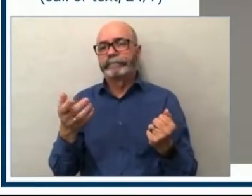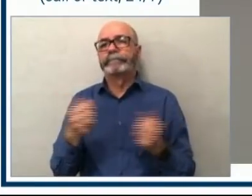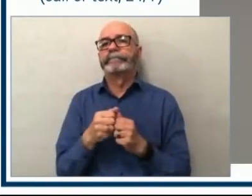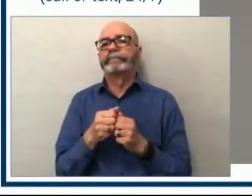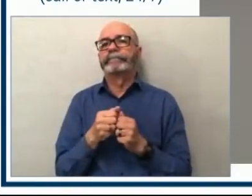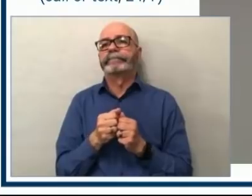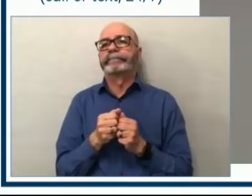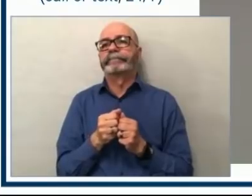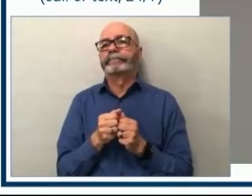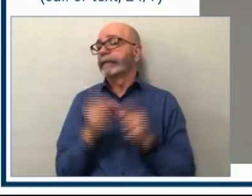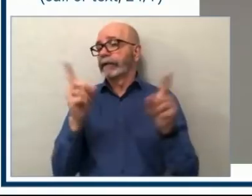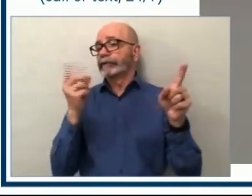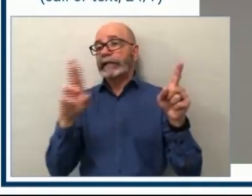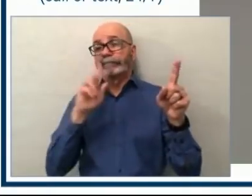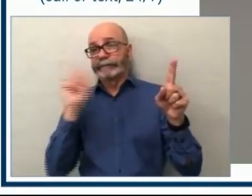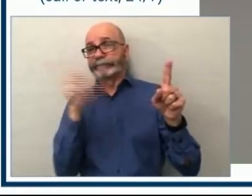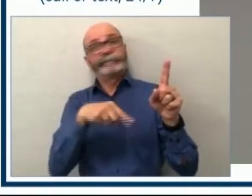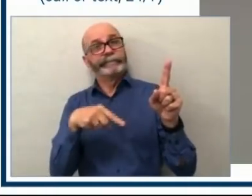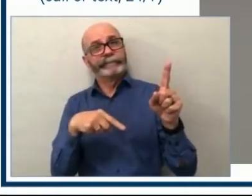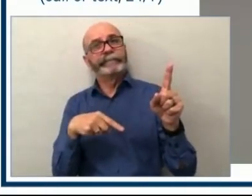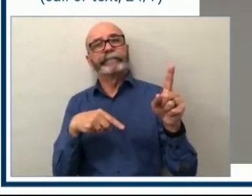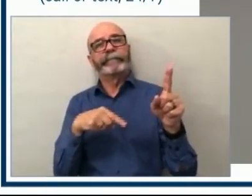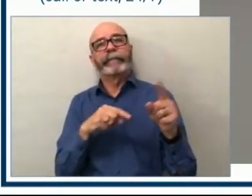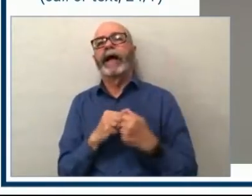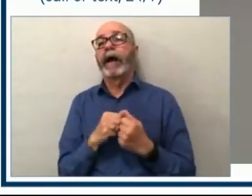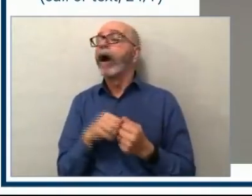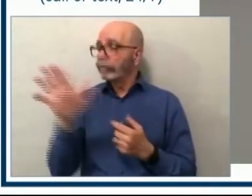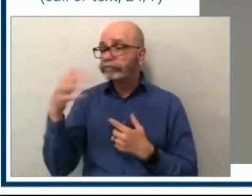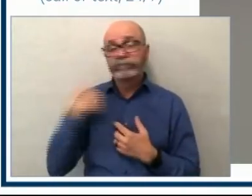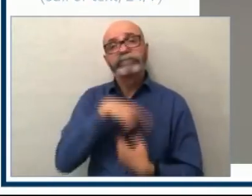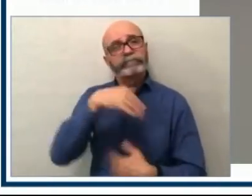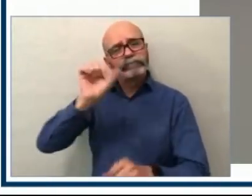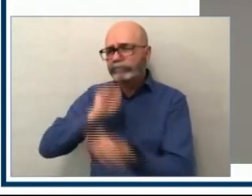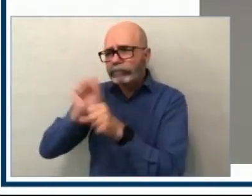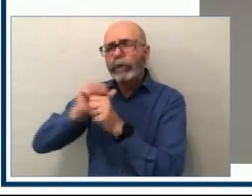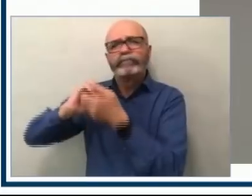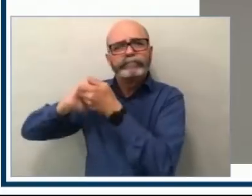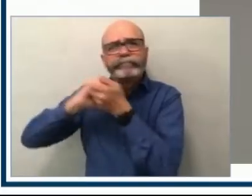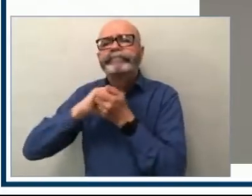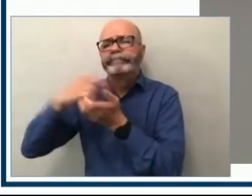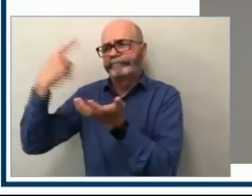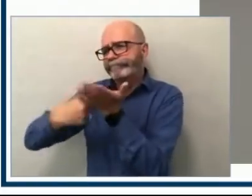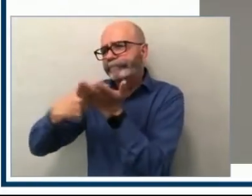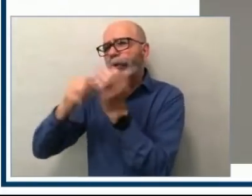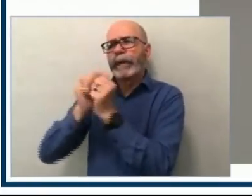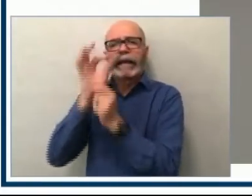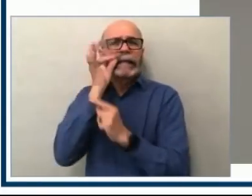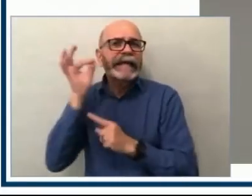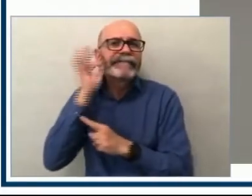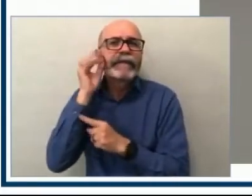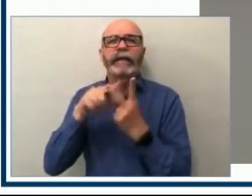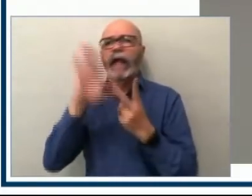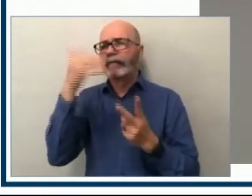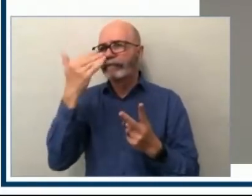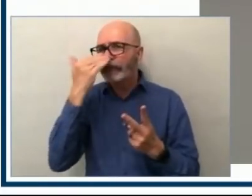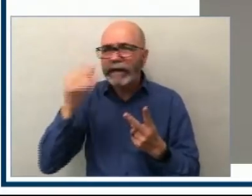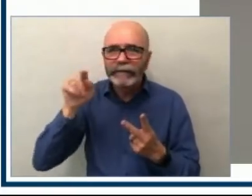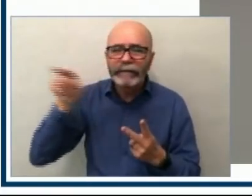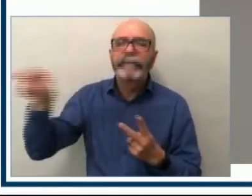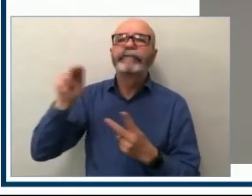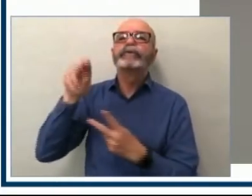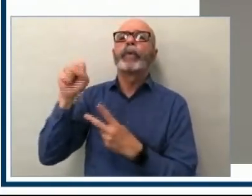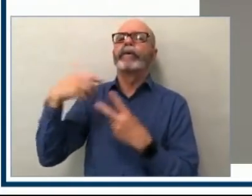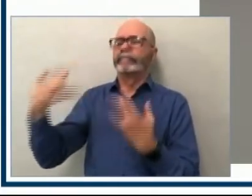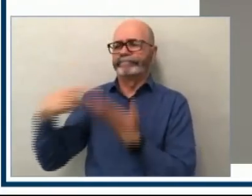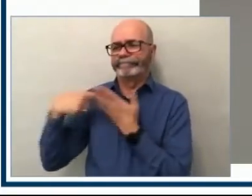very closely with our First Nations communities as well as the African Nova Scotian communities. One is to work with them to